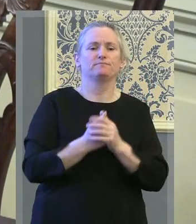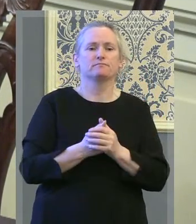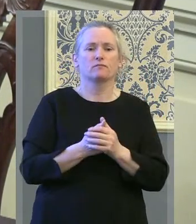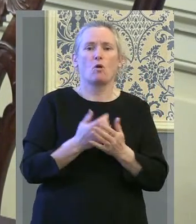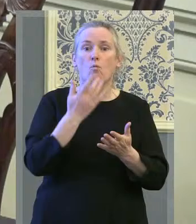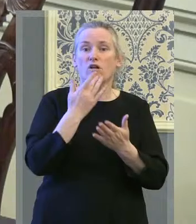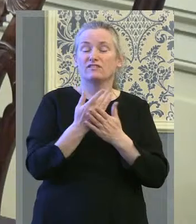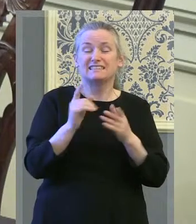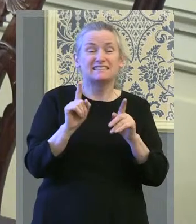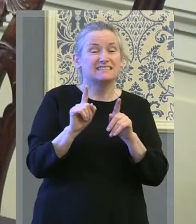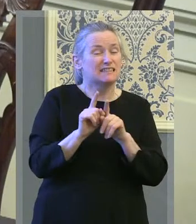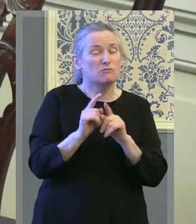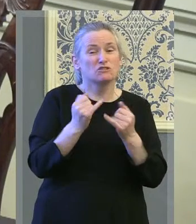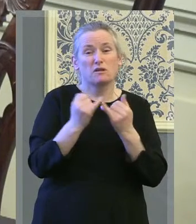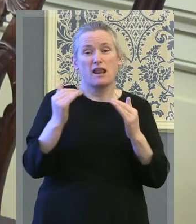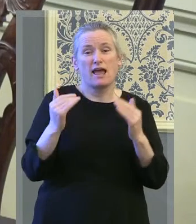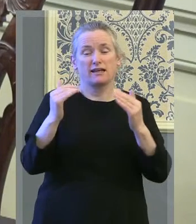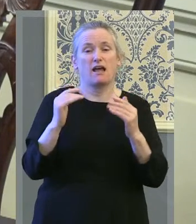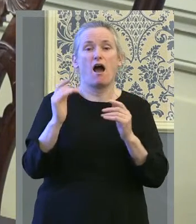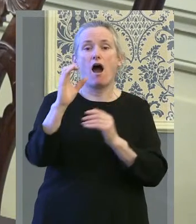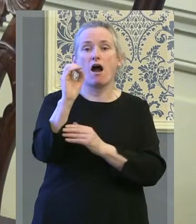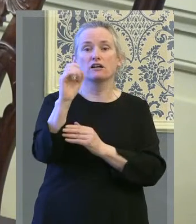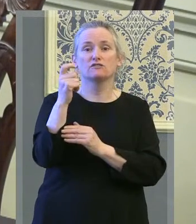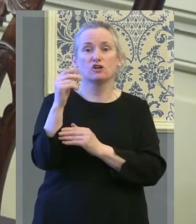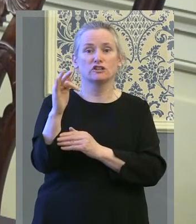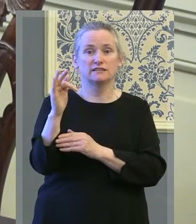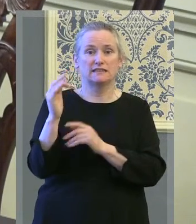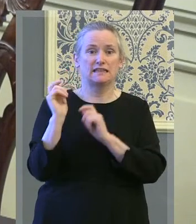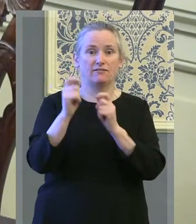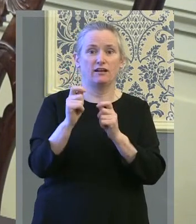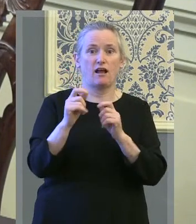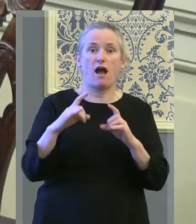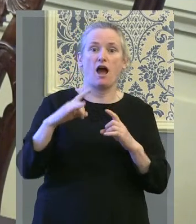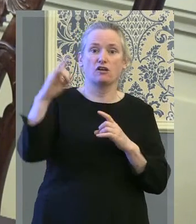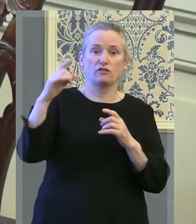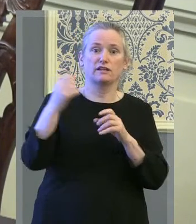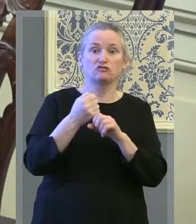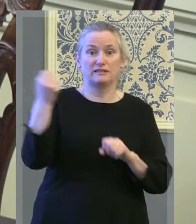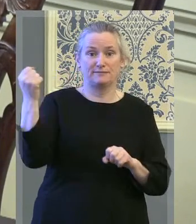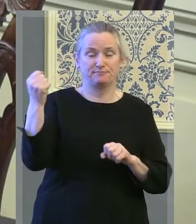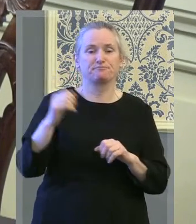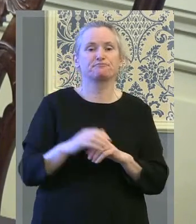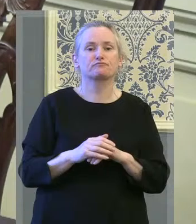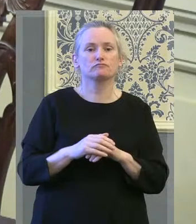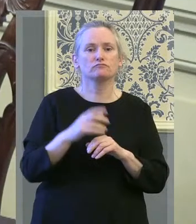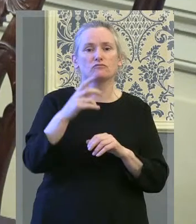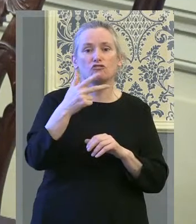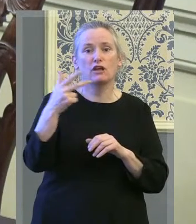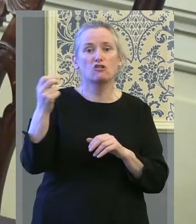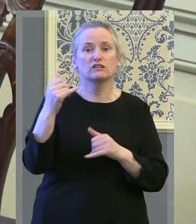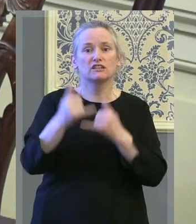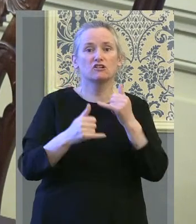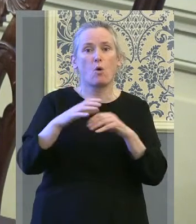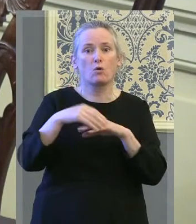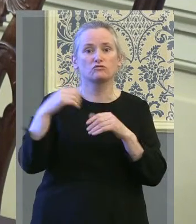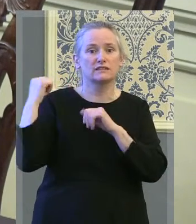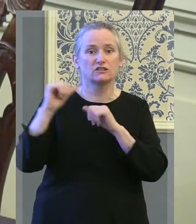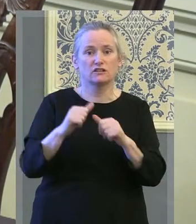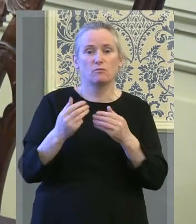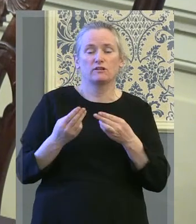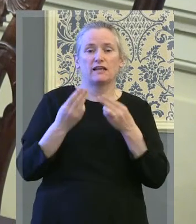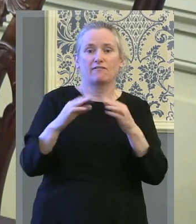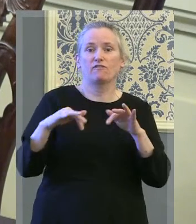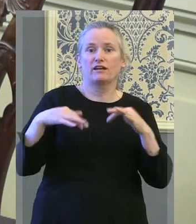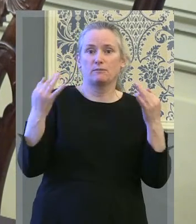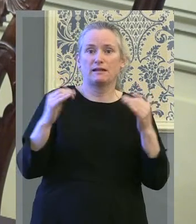to Oxford University conferring an honorary degree. The 300-year-old tradition of presenting the freedom